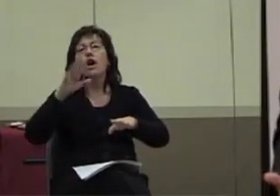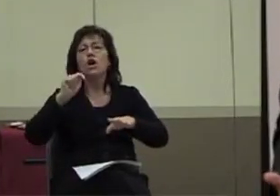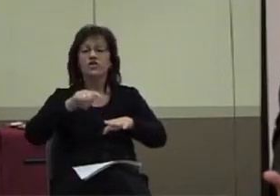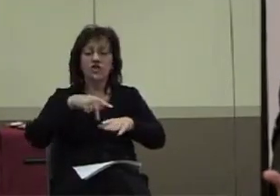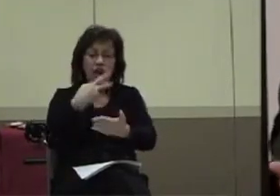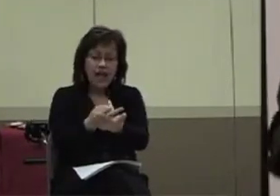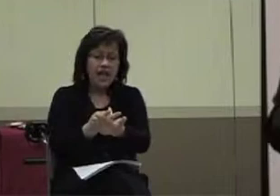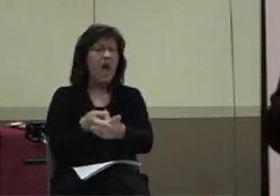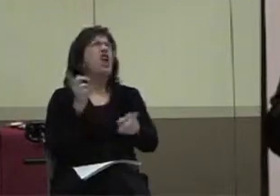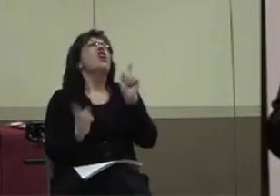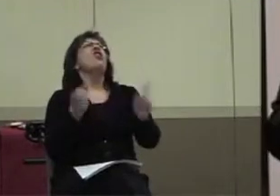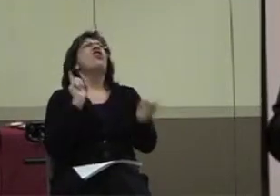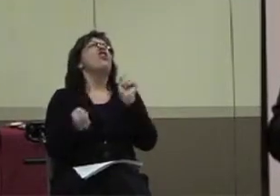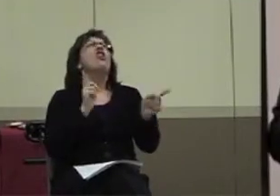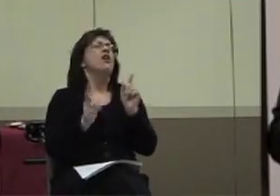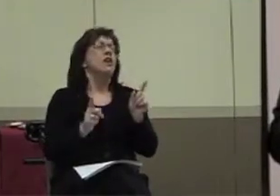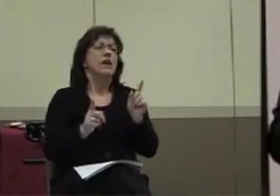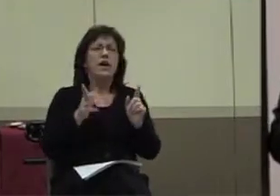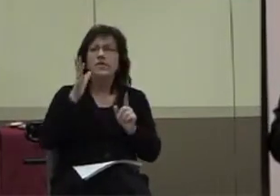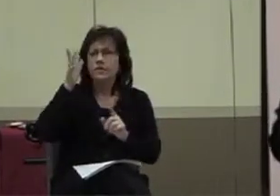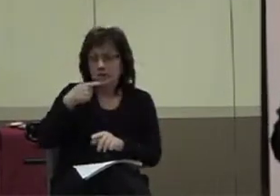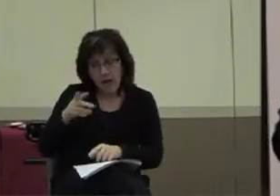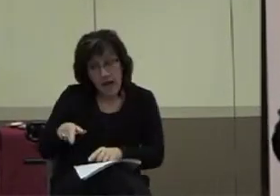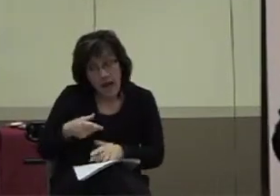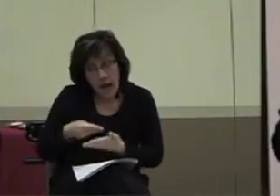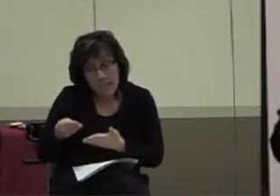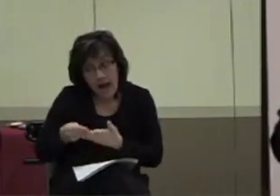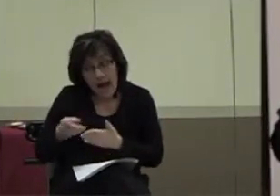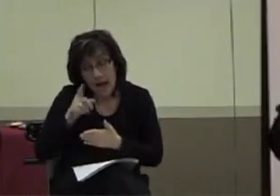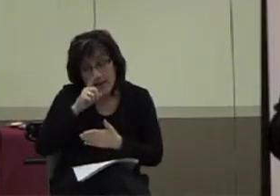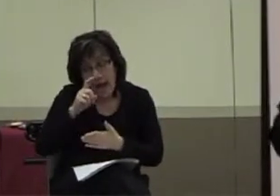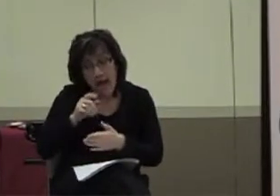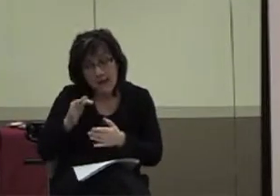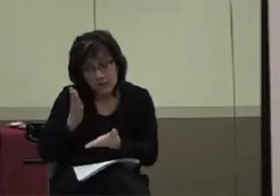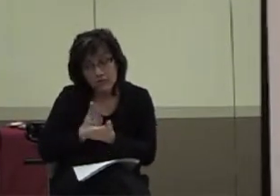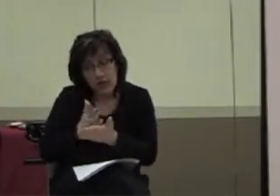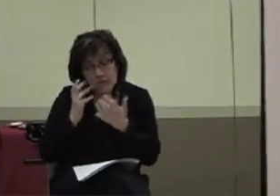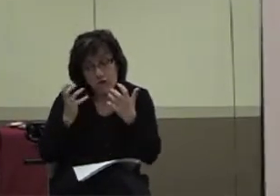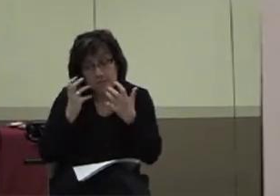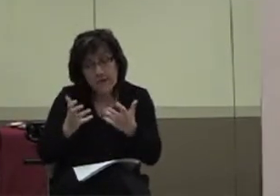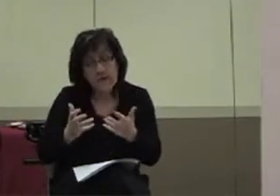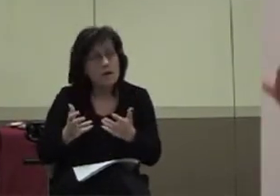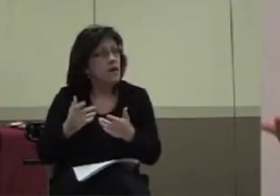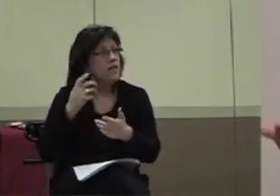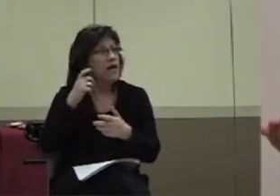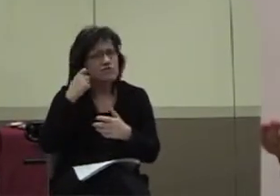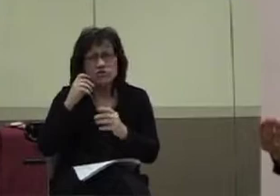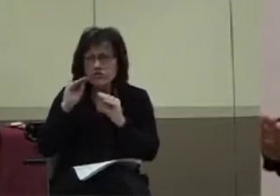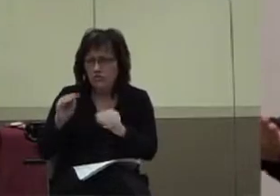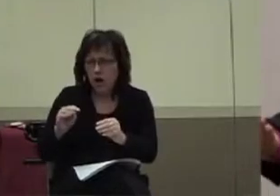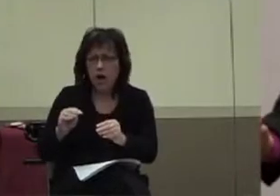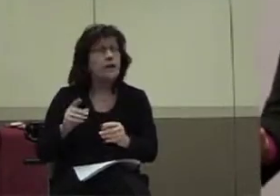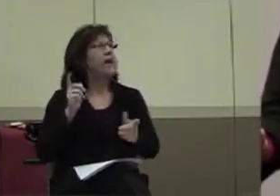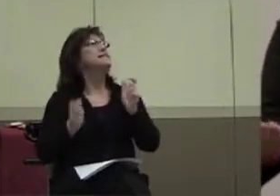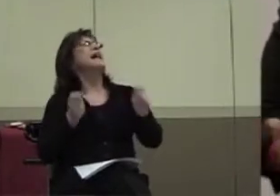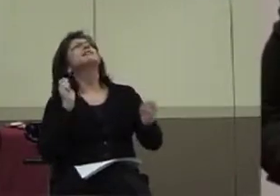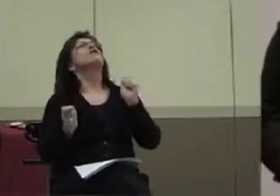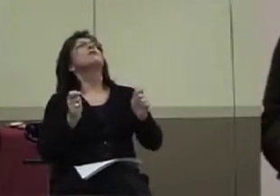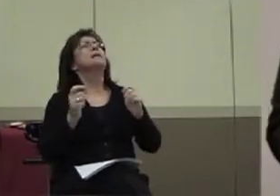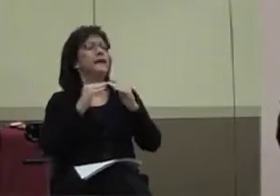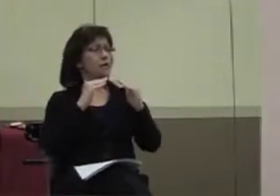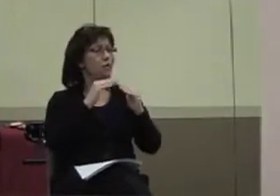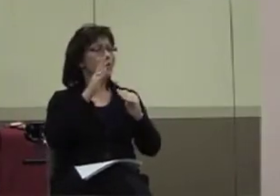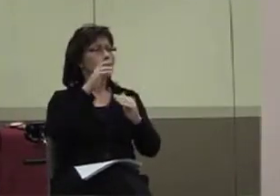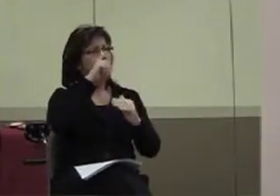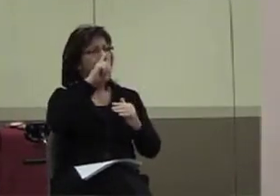parent says, I'll buy you this Barbie if you stop screaming, that they just taught the kid tantrum equals Barbie. So the next